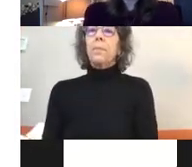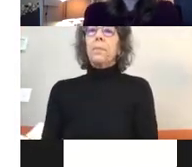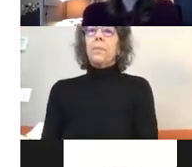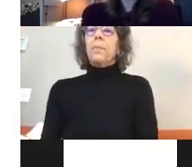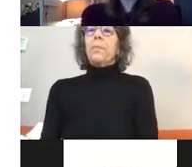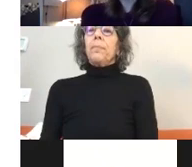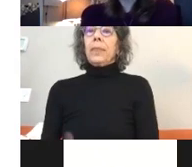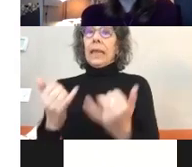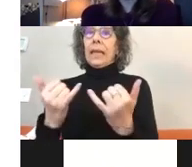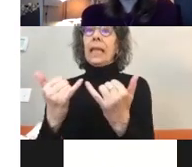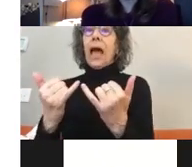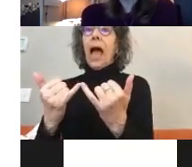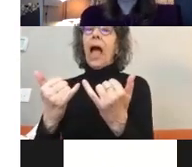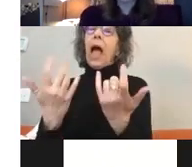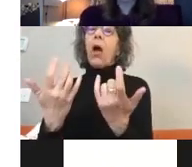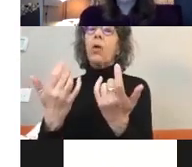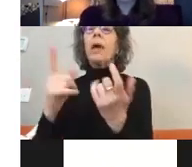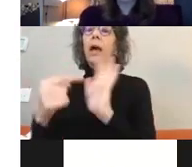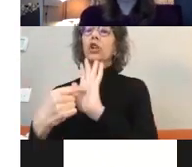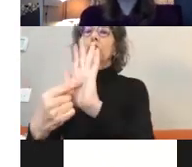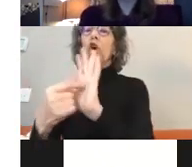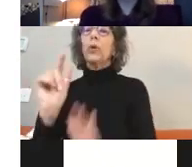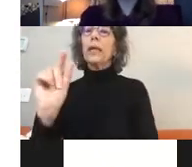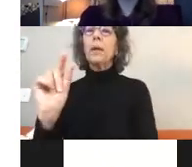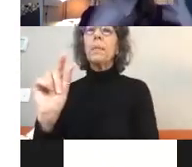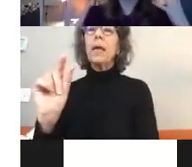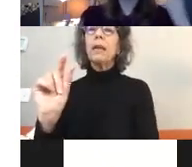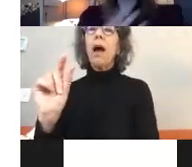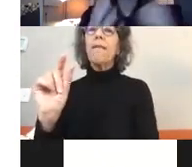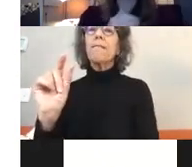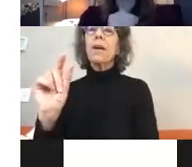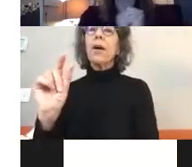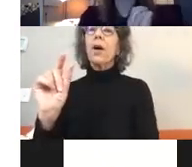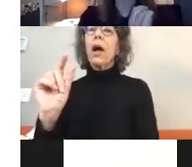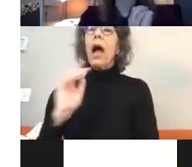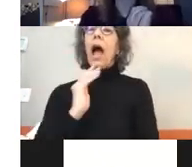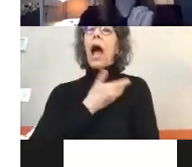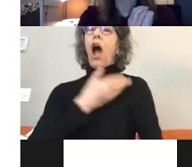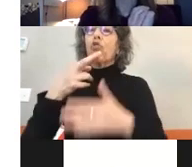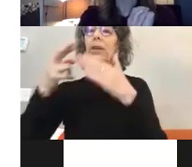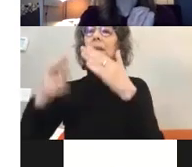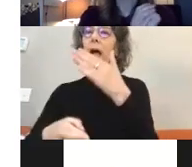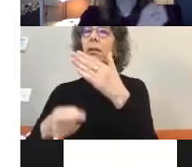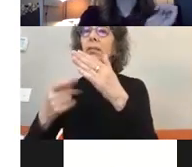Talking now, maybe like can show a bit of our results from COVID,